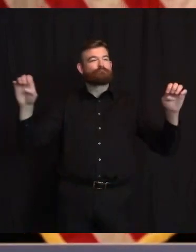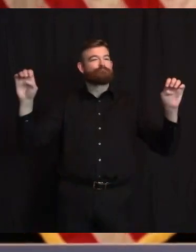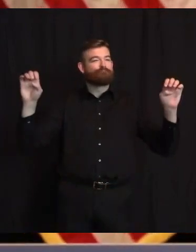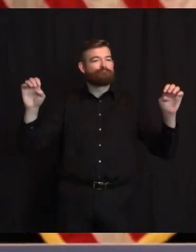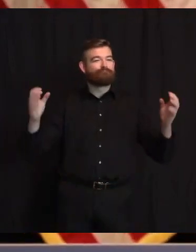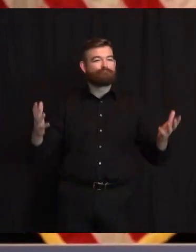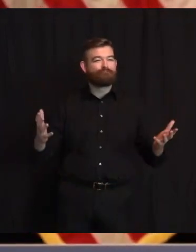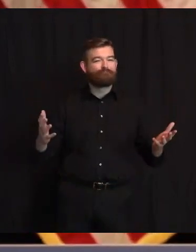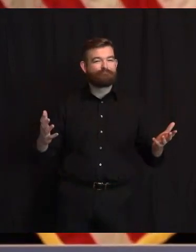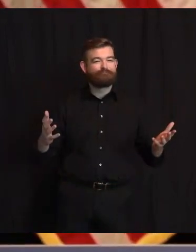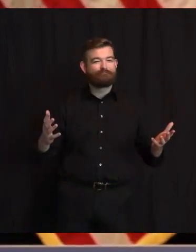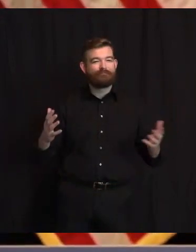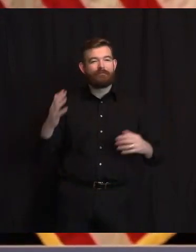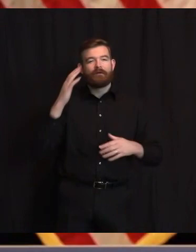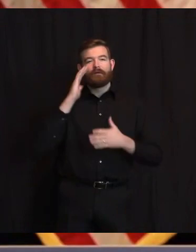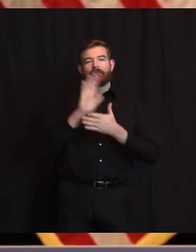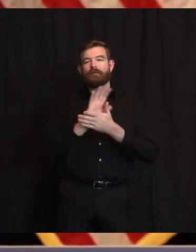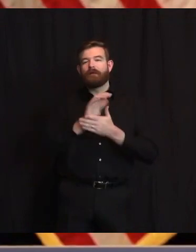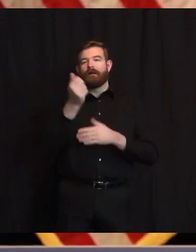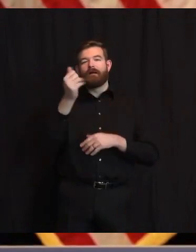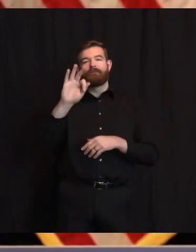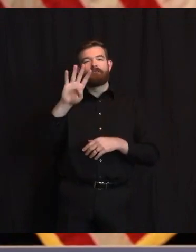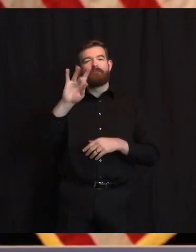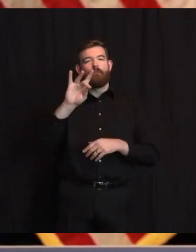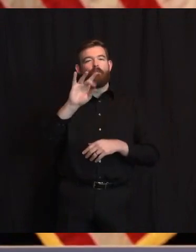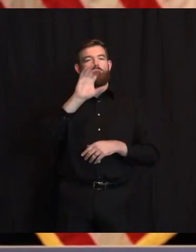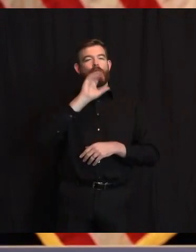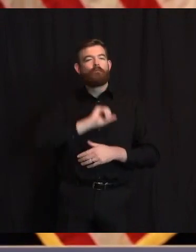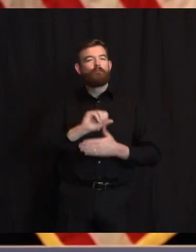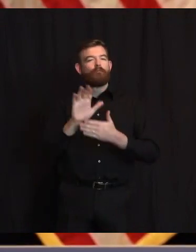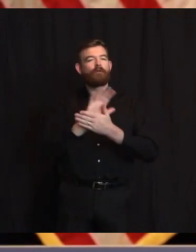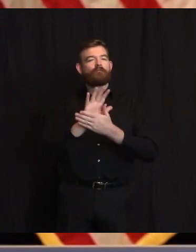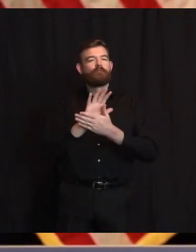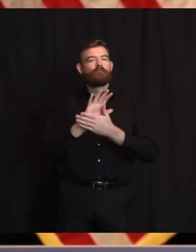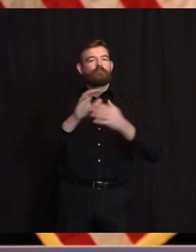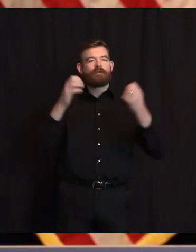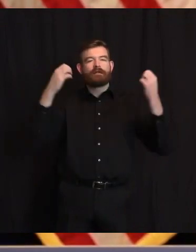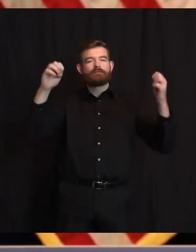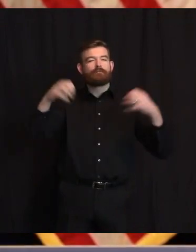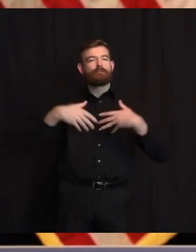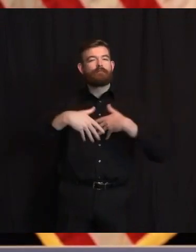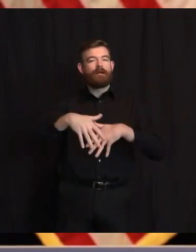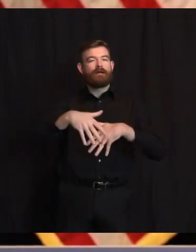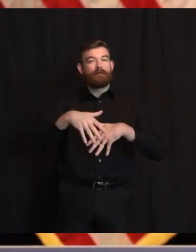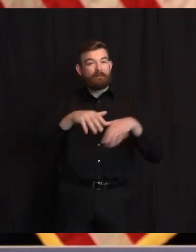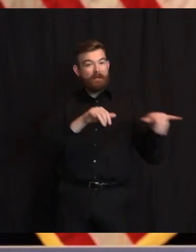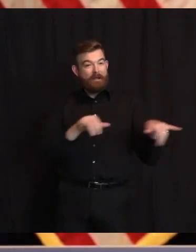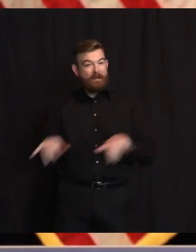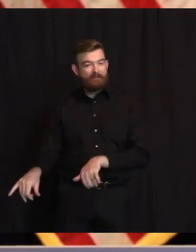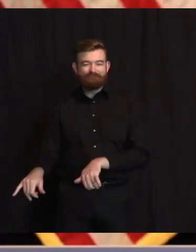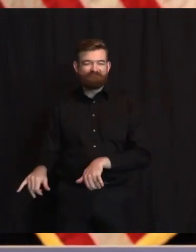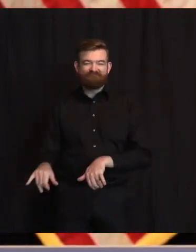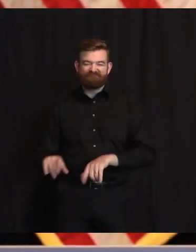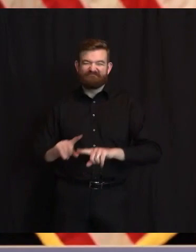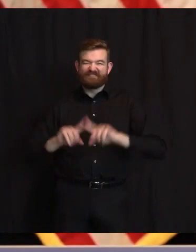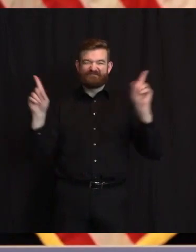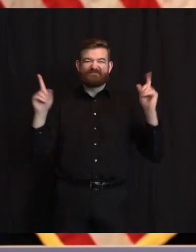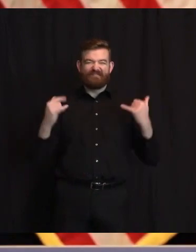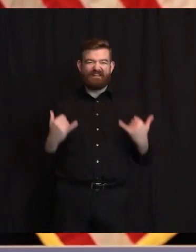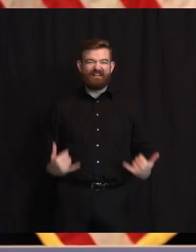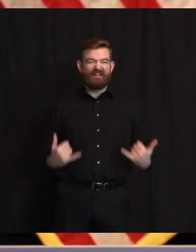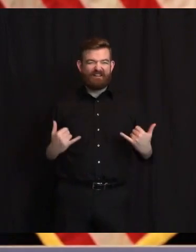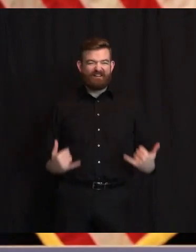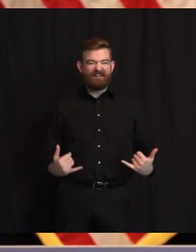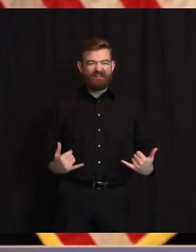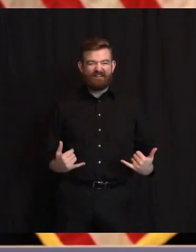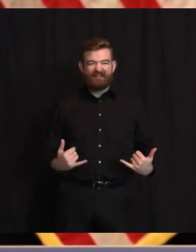in 1948, but here we are on Easter Saturday. I'm honored to be joined to my right with the woman who needs no introduction, the Commissioner